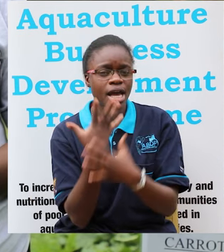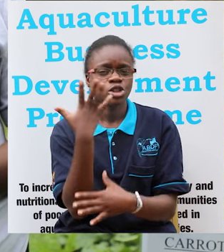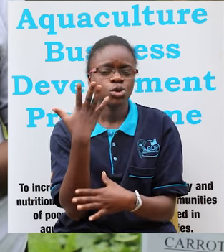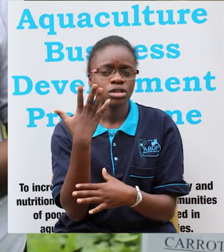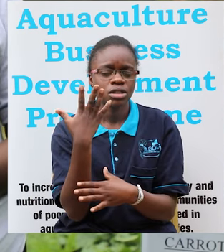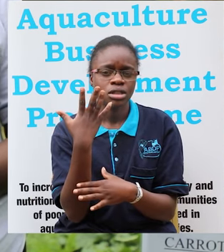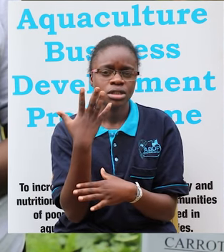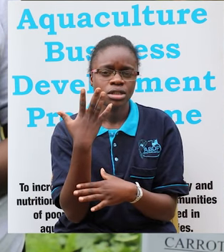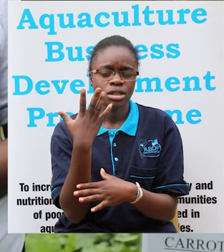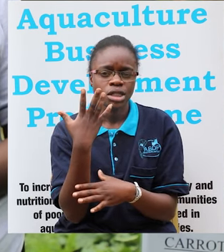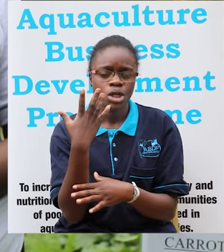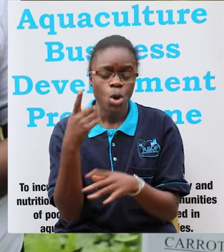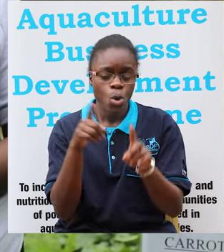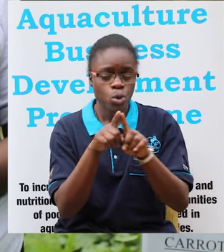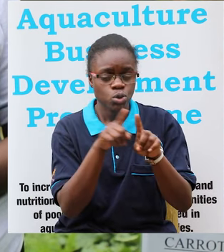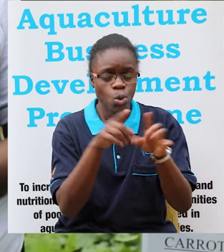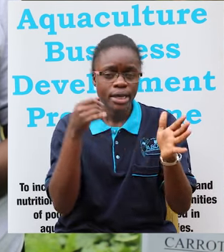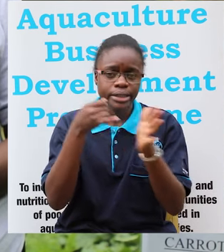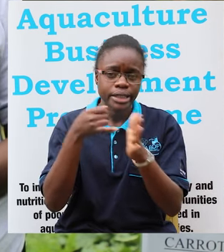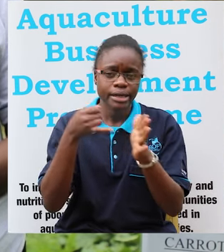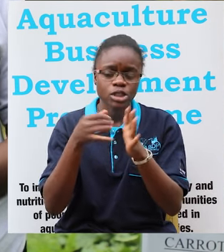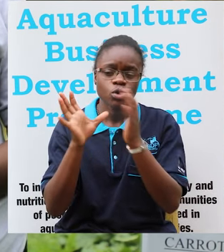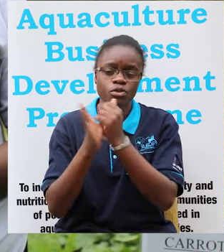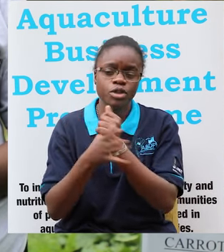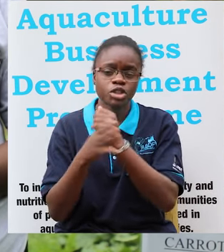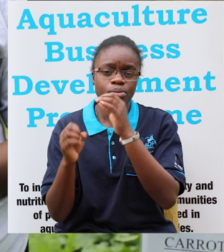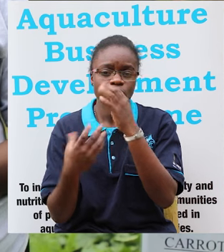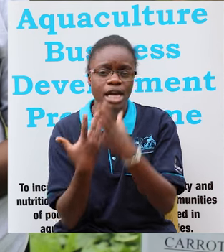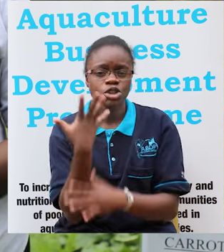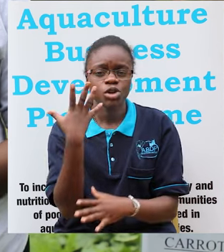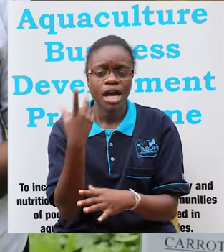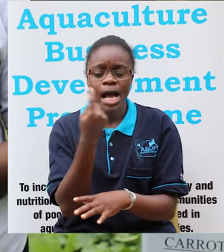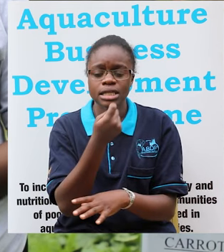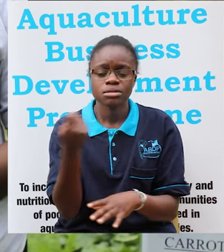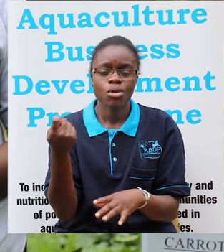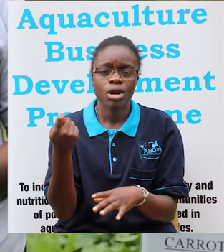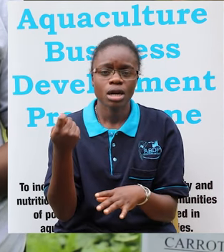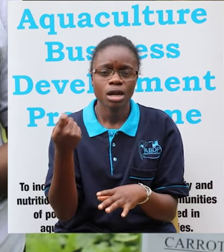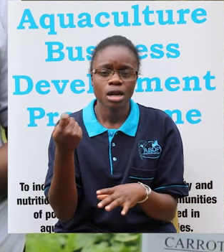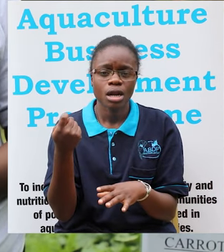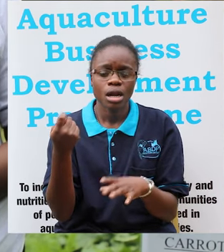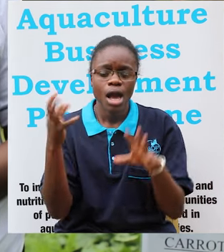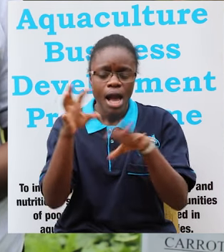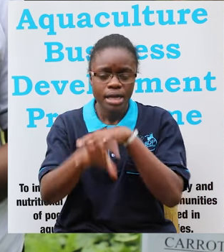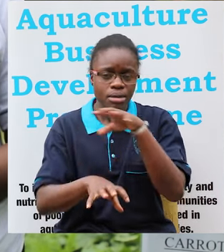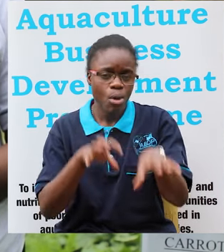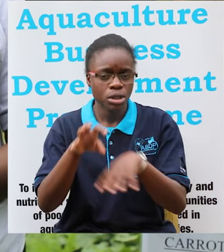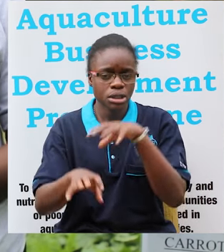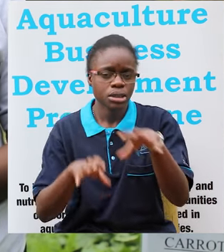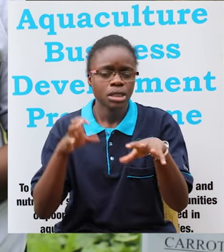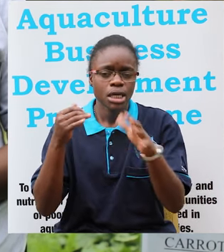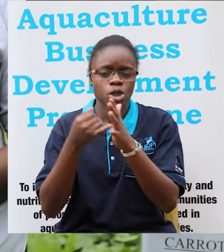level, and we have also integrating fish production and small stock with vegetable. This